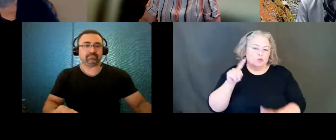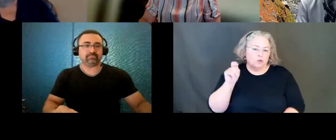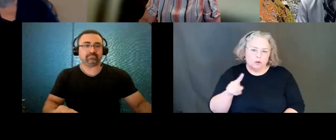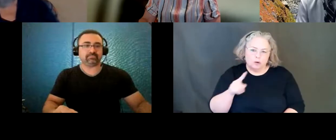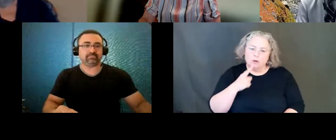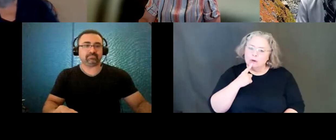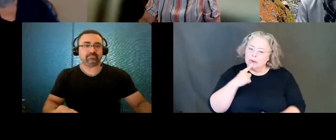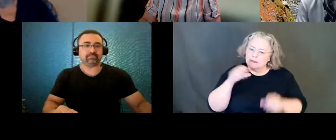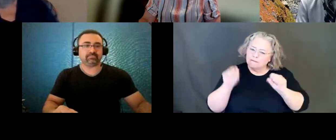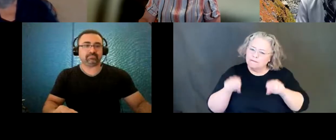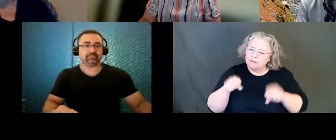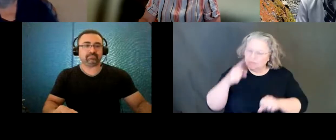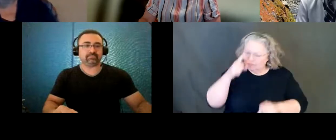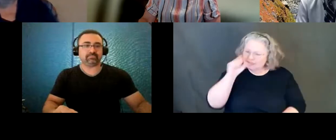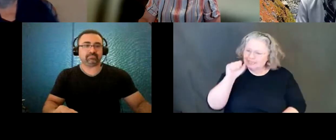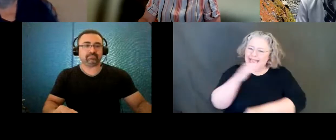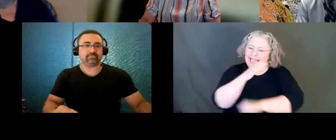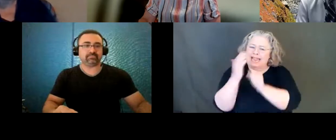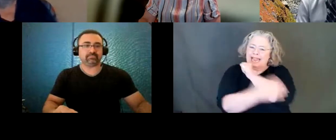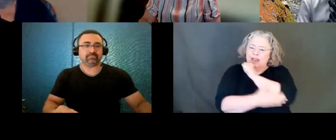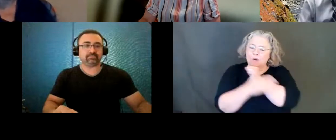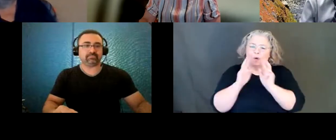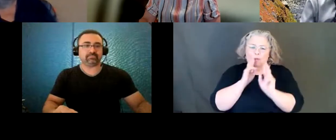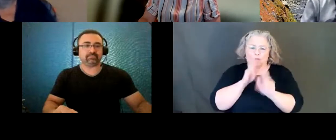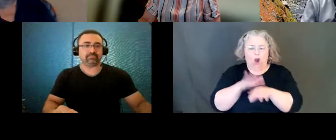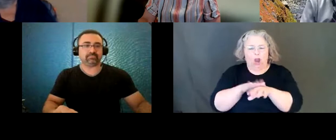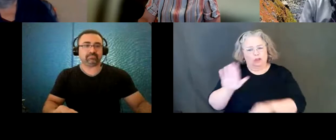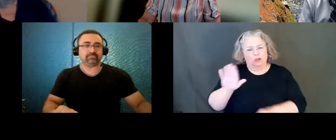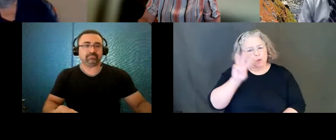it feasible for Sacramento County to report on the website